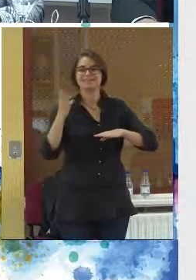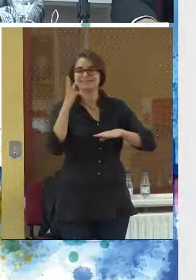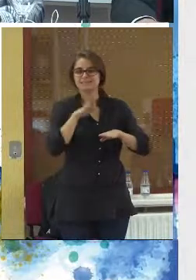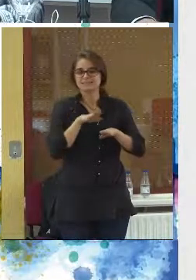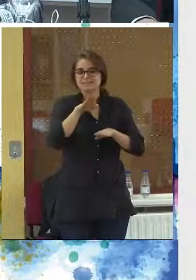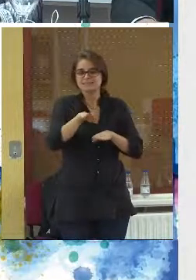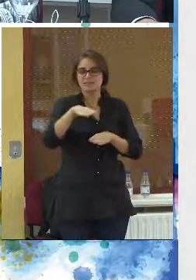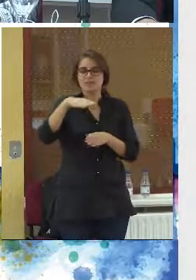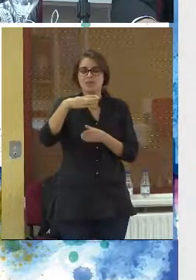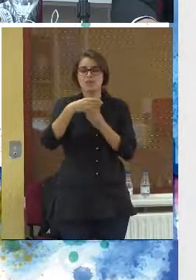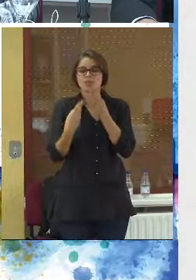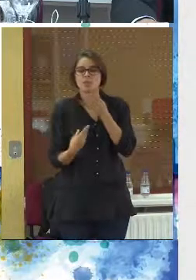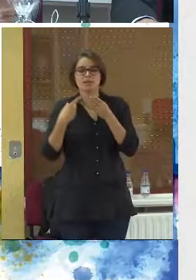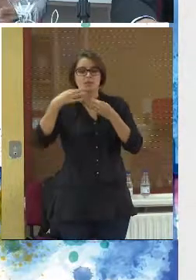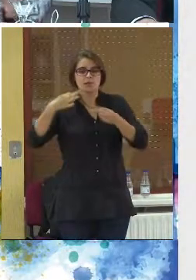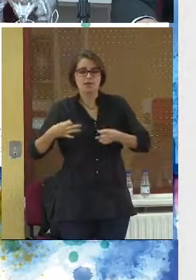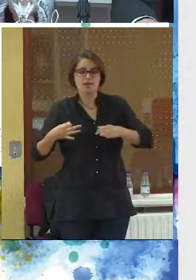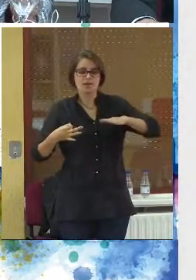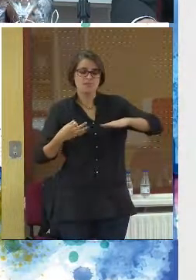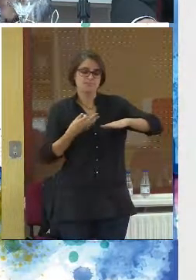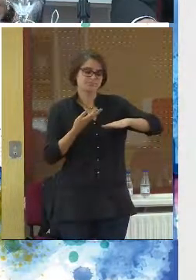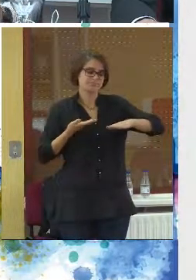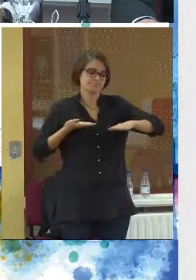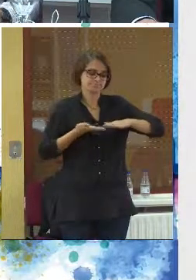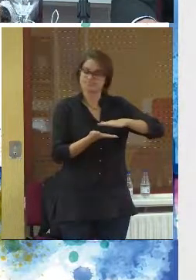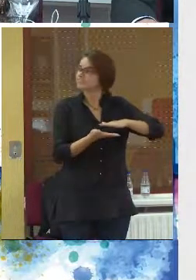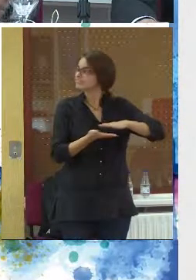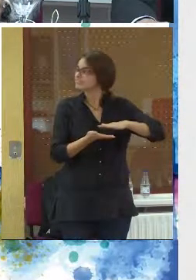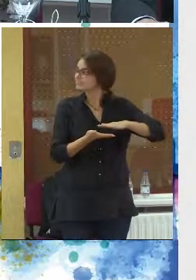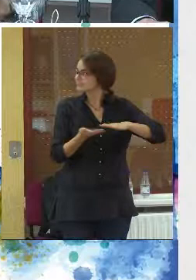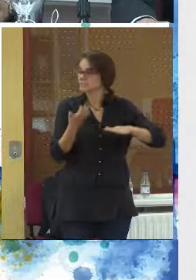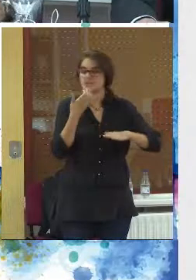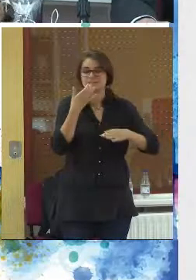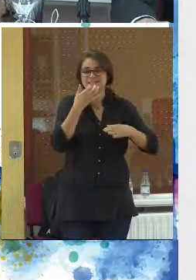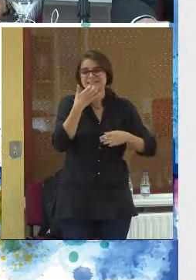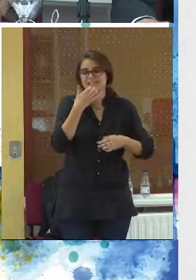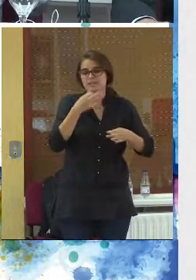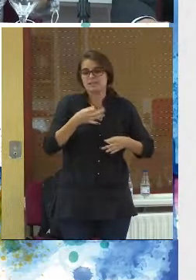the original document on the tray. And if you